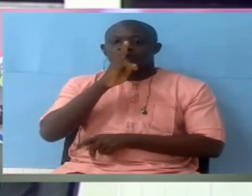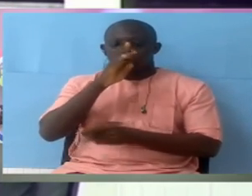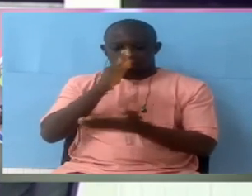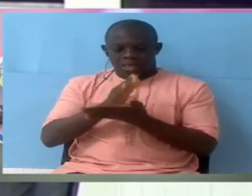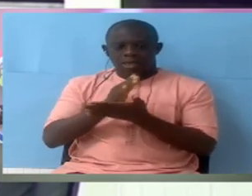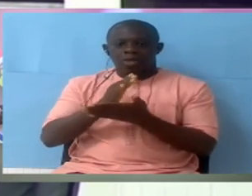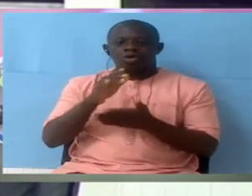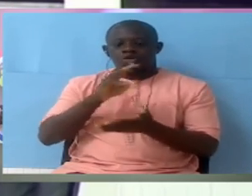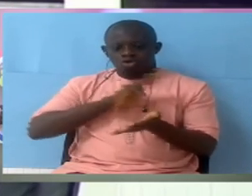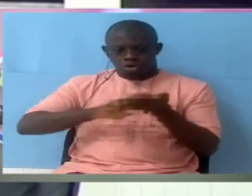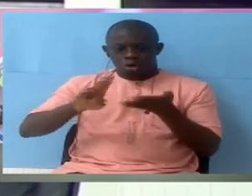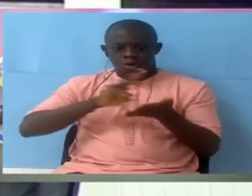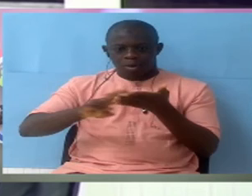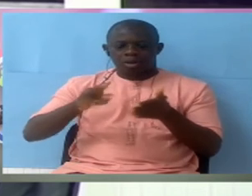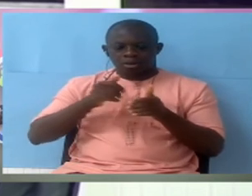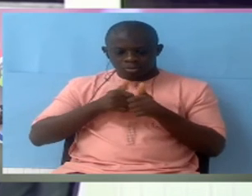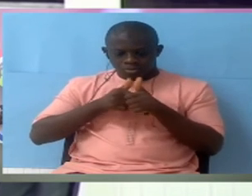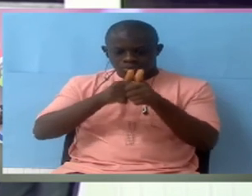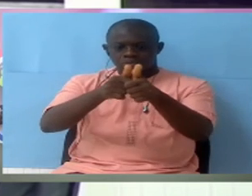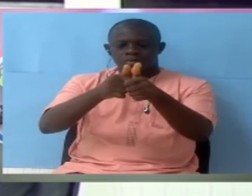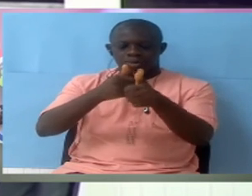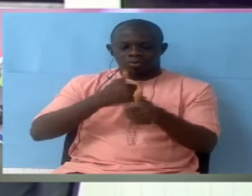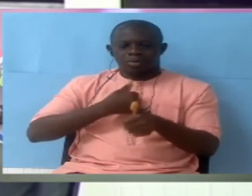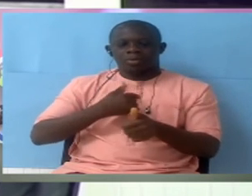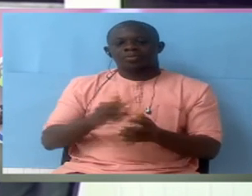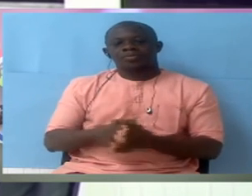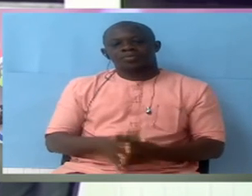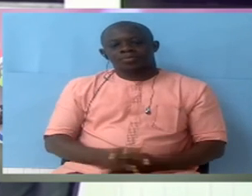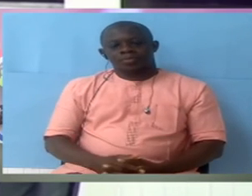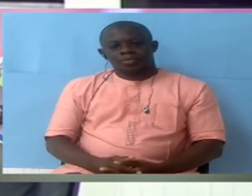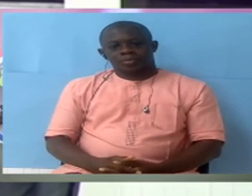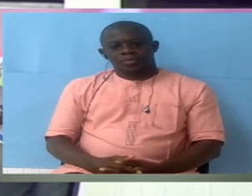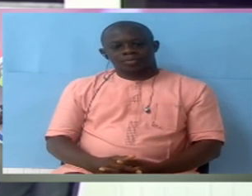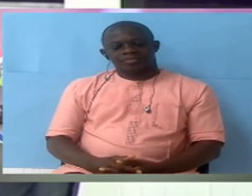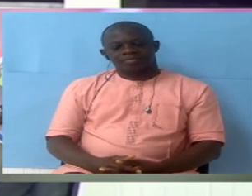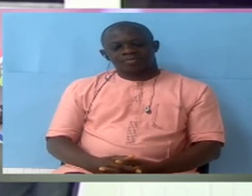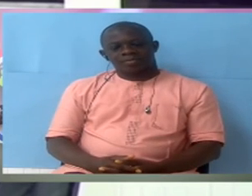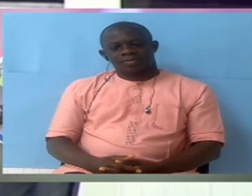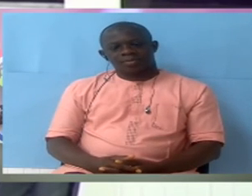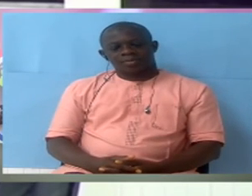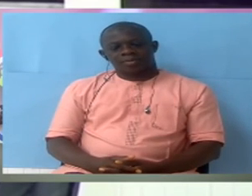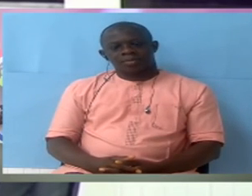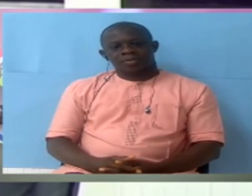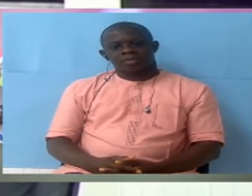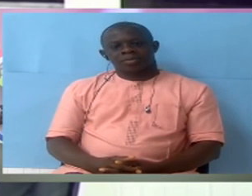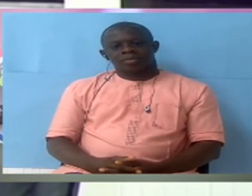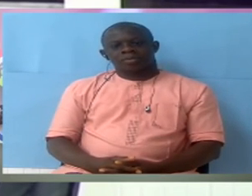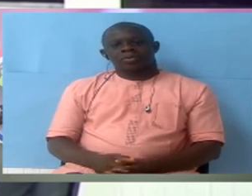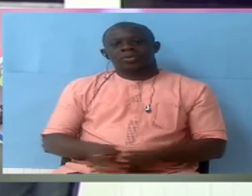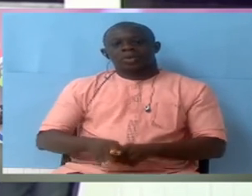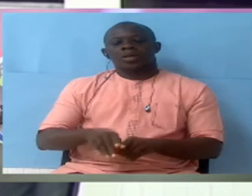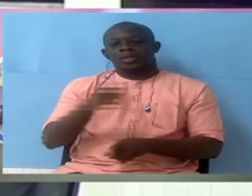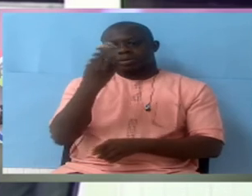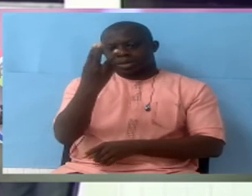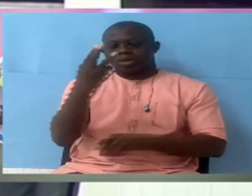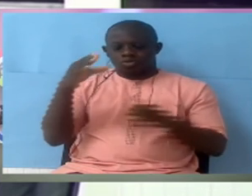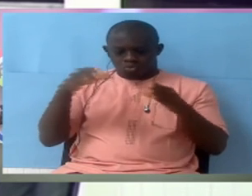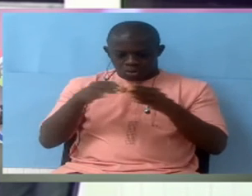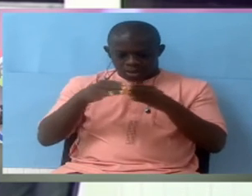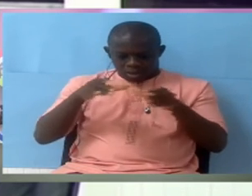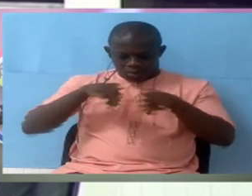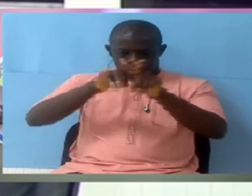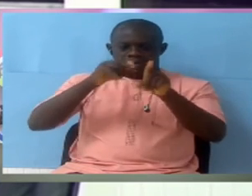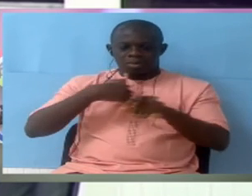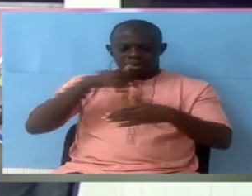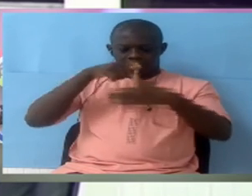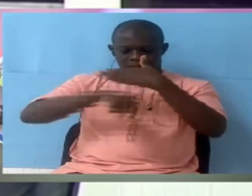escort me. Nate ñi ñoo ma dé faral di yobbu. Three will be in the vehicle with me. Ñetta dina ñek ci moto